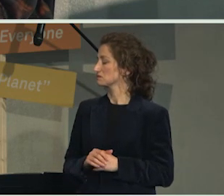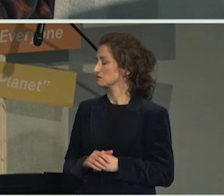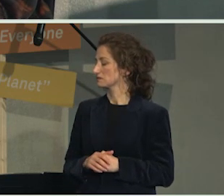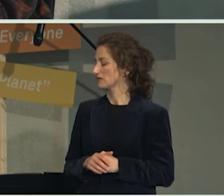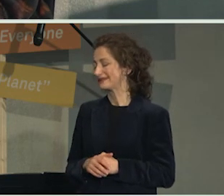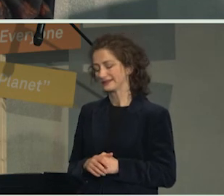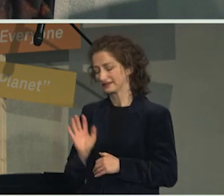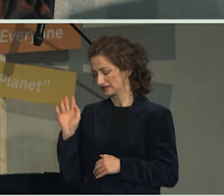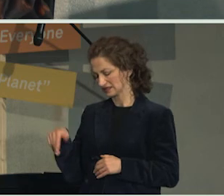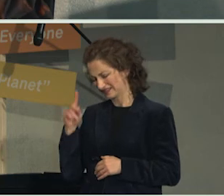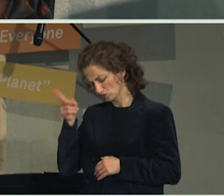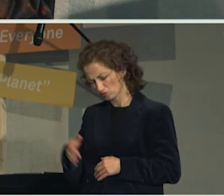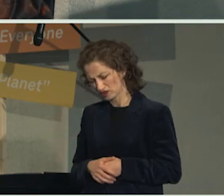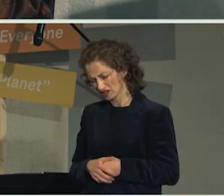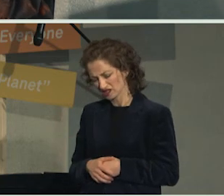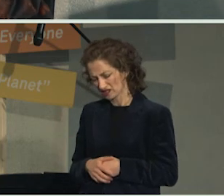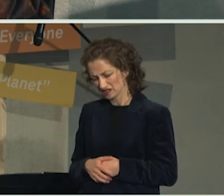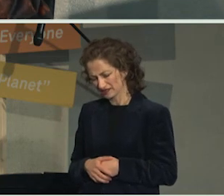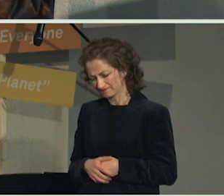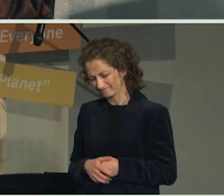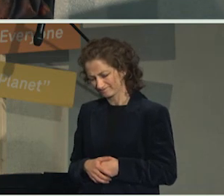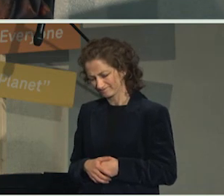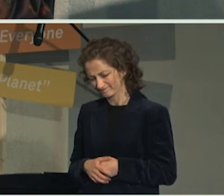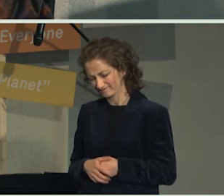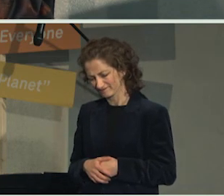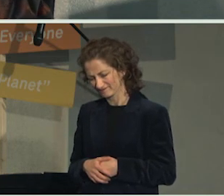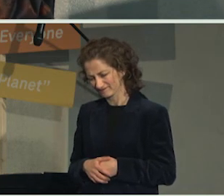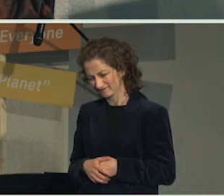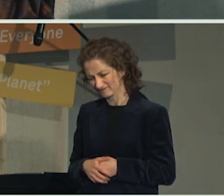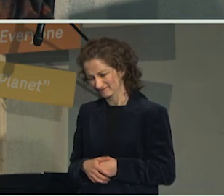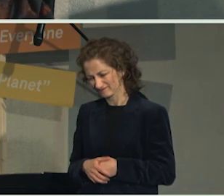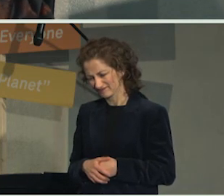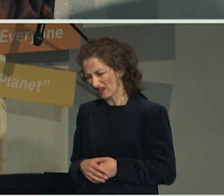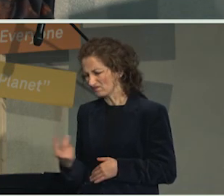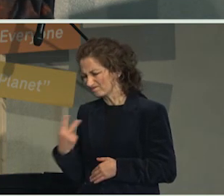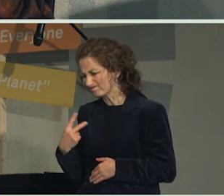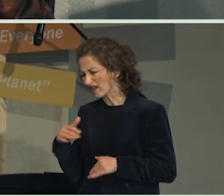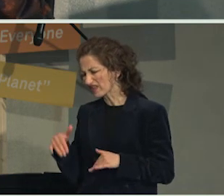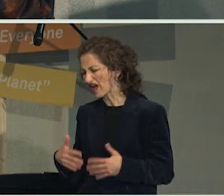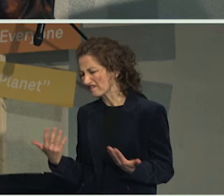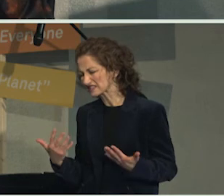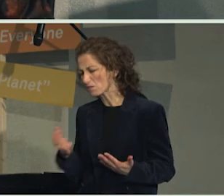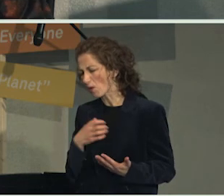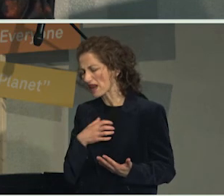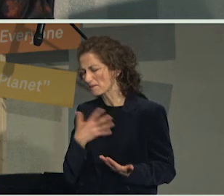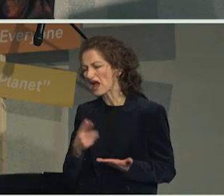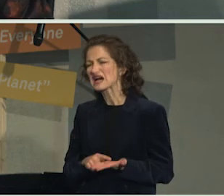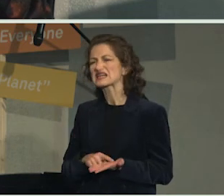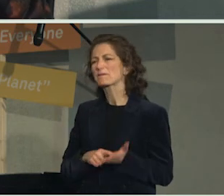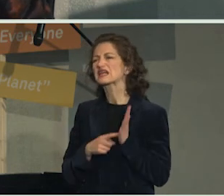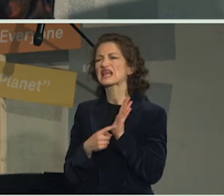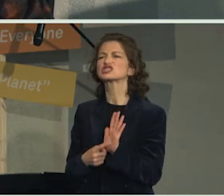You know what? I think you just have some representation envy issues. Yeah,